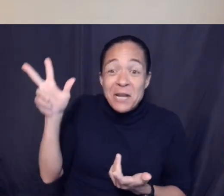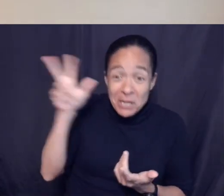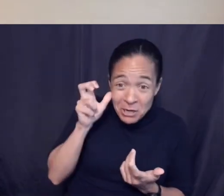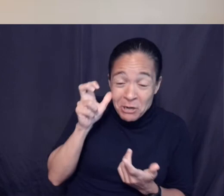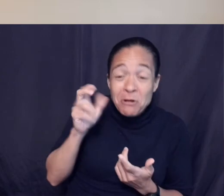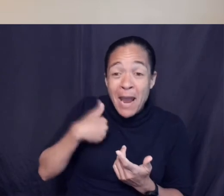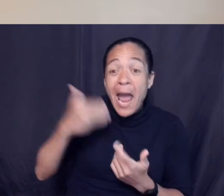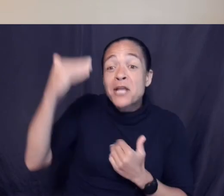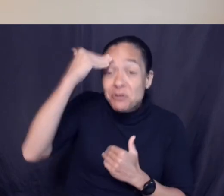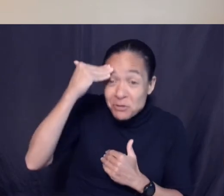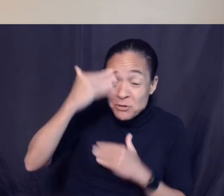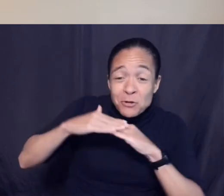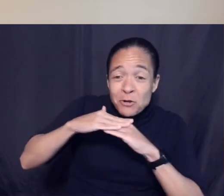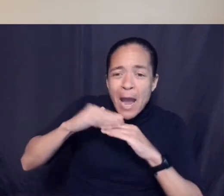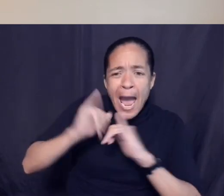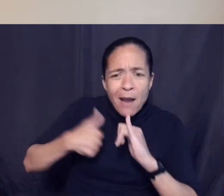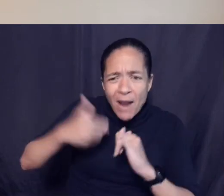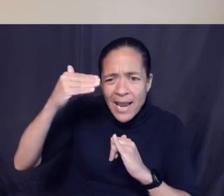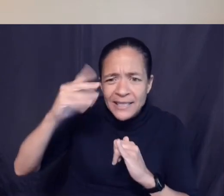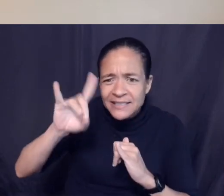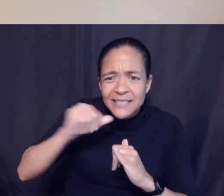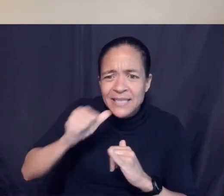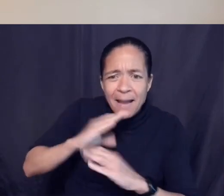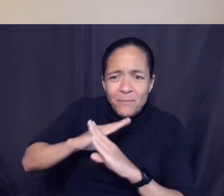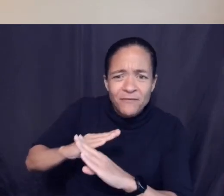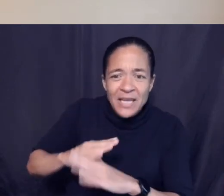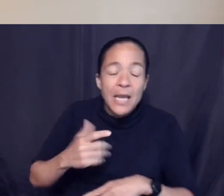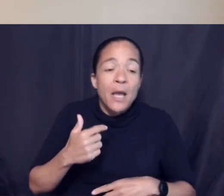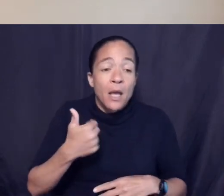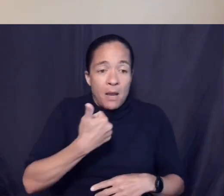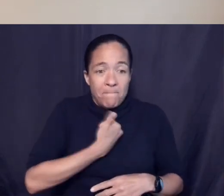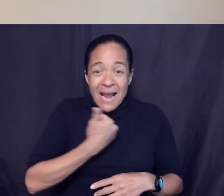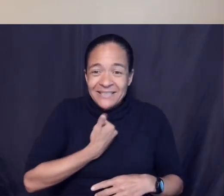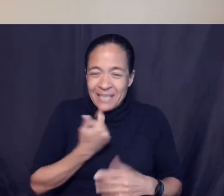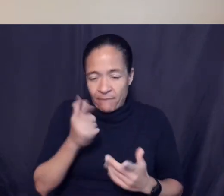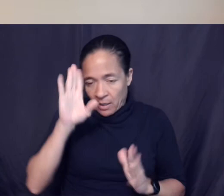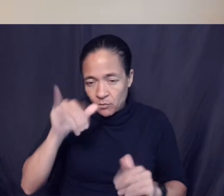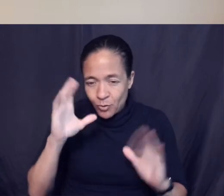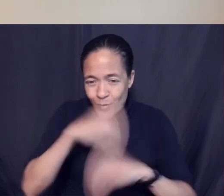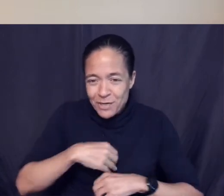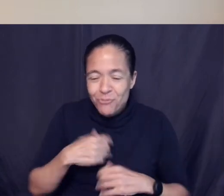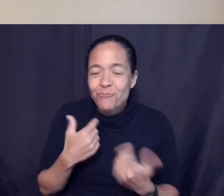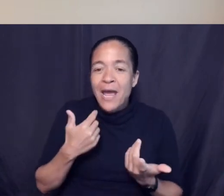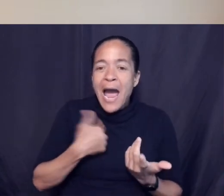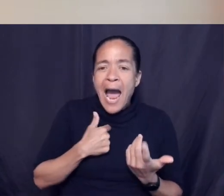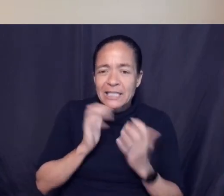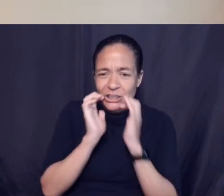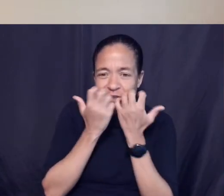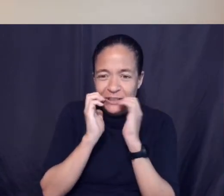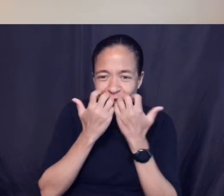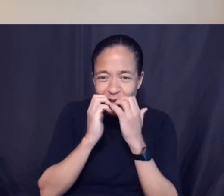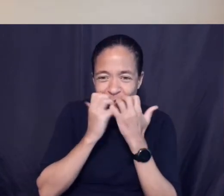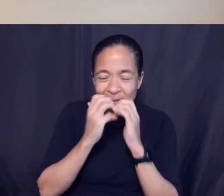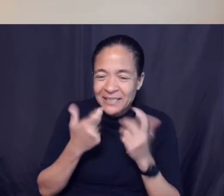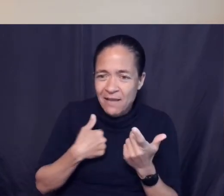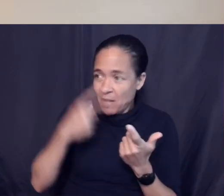not know to prevent it? This is going to sound weird, but I also bite my nails. And so I was like, man, that might have been